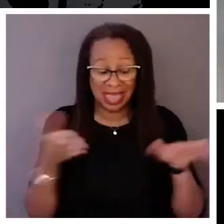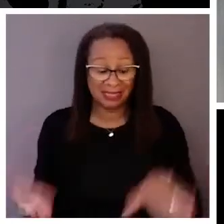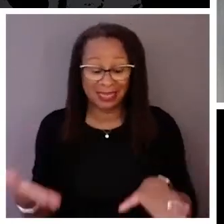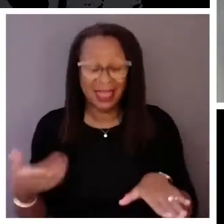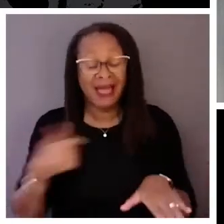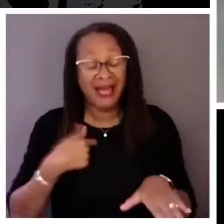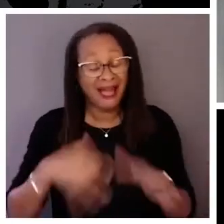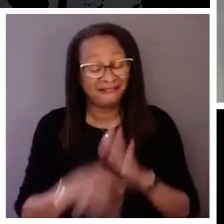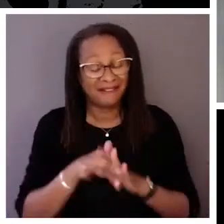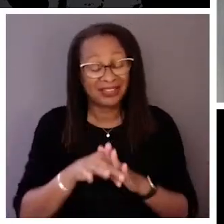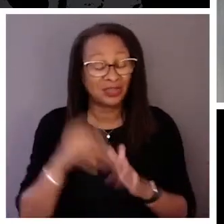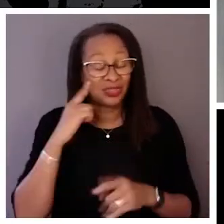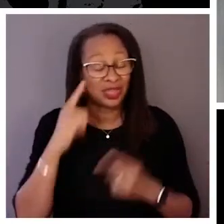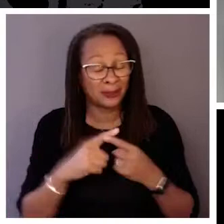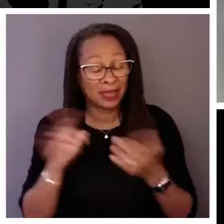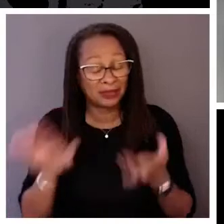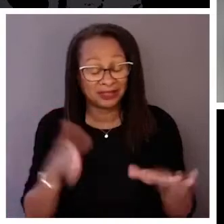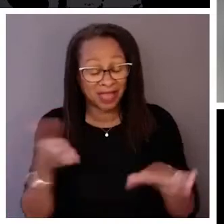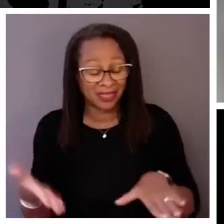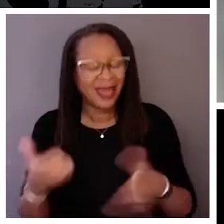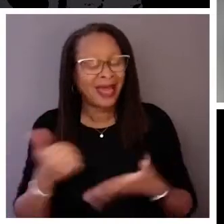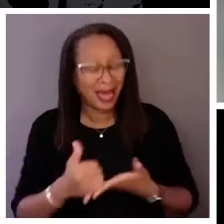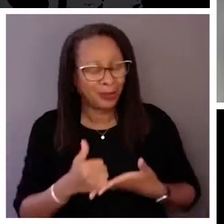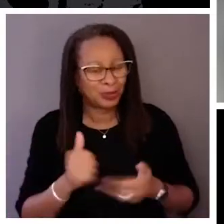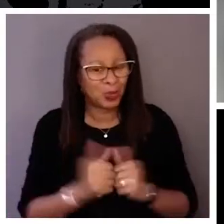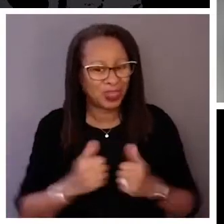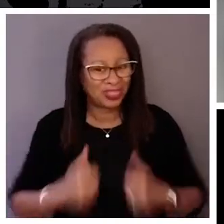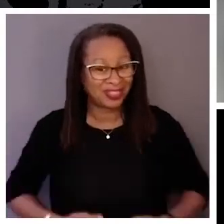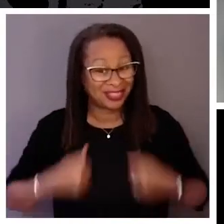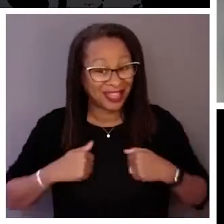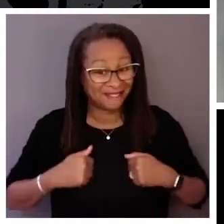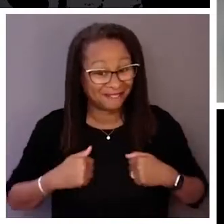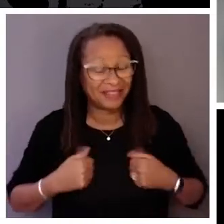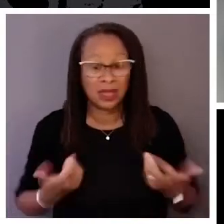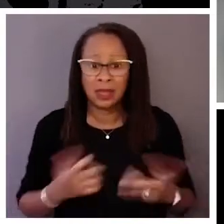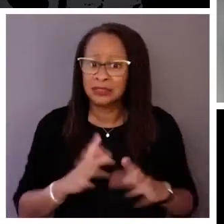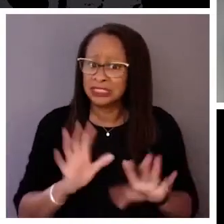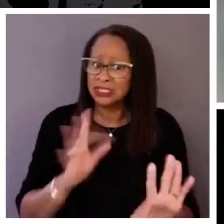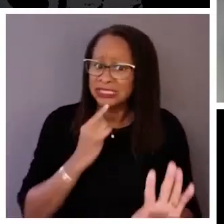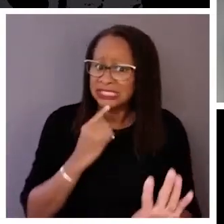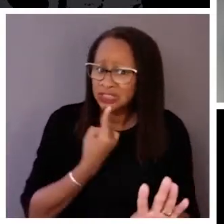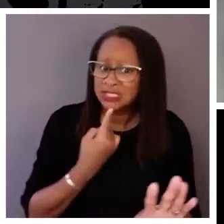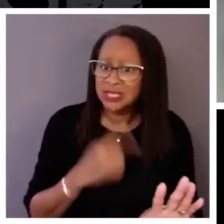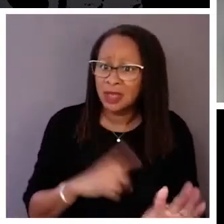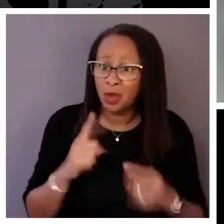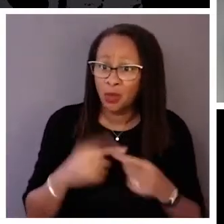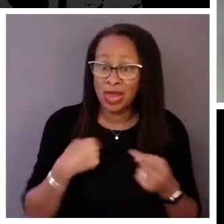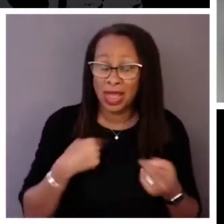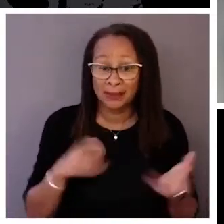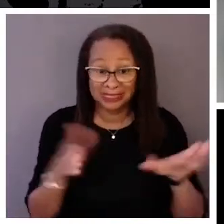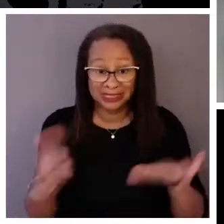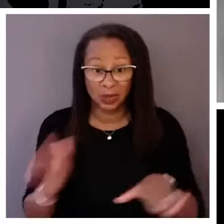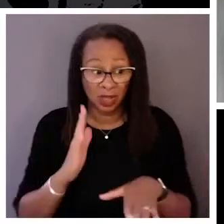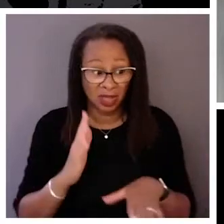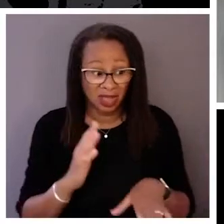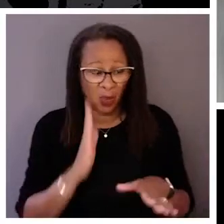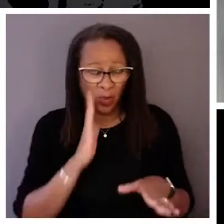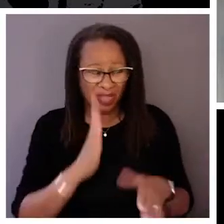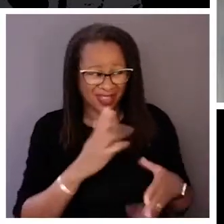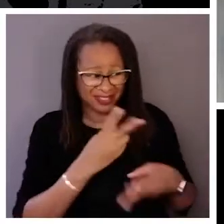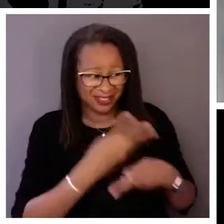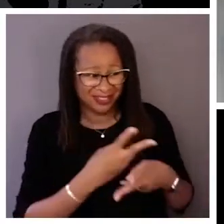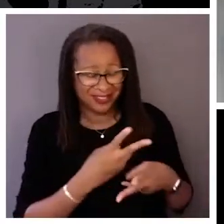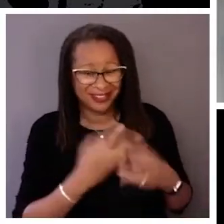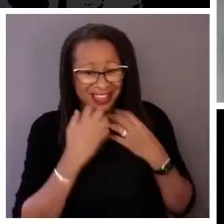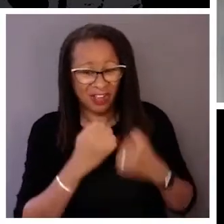find that thinking about death is really helpful. It helps with life and something to think about. No, but seriously, like when I'm dying, am I going to care that I didn't